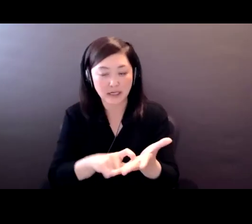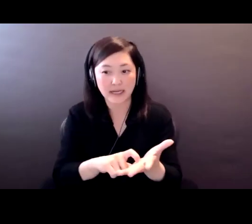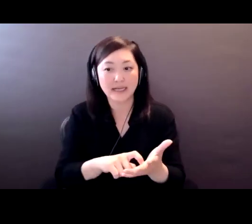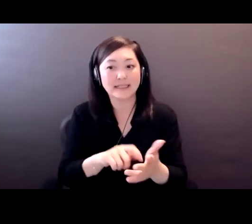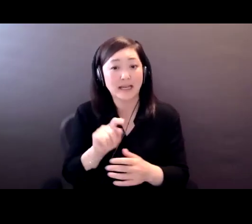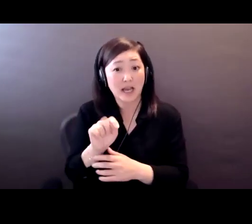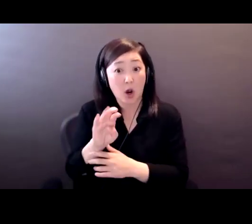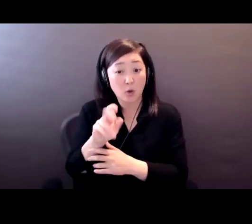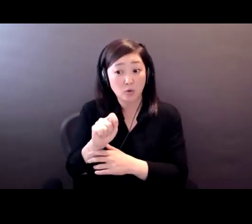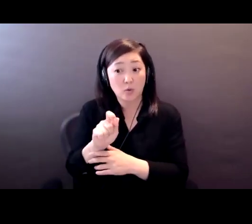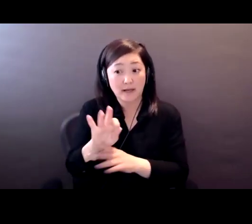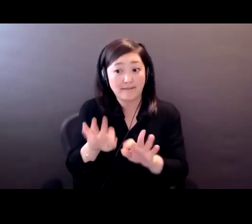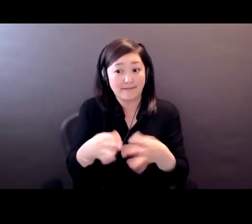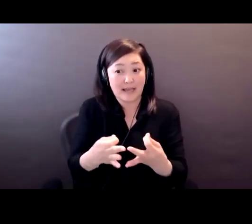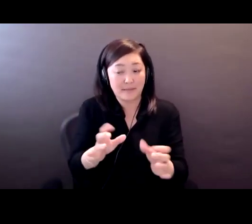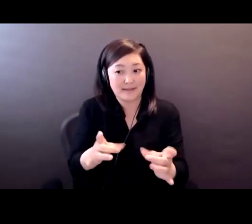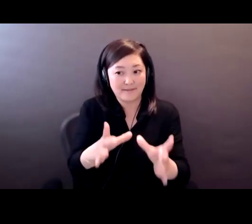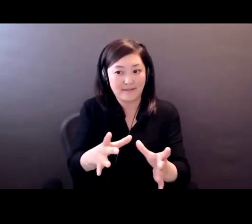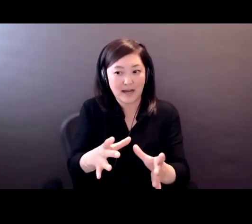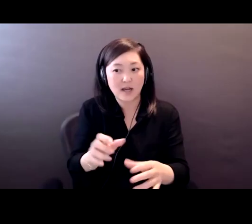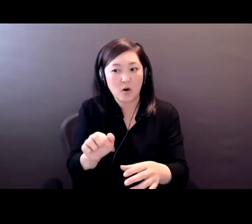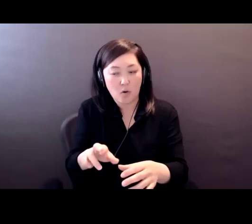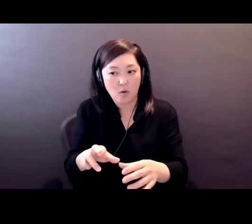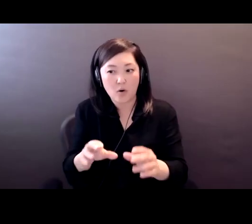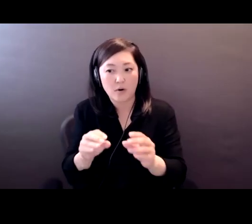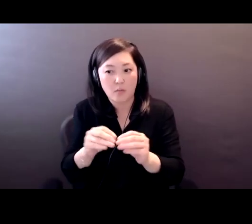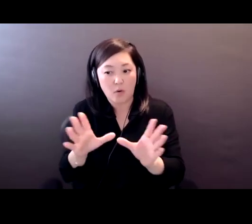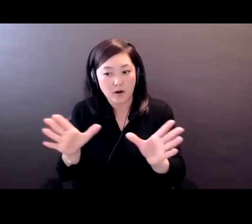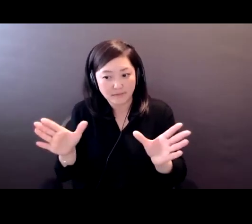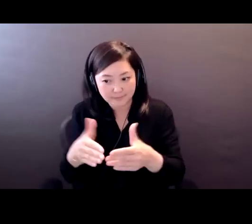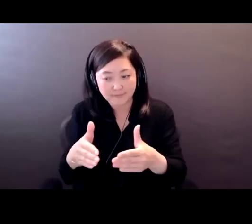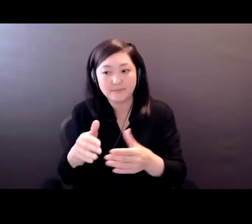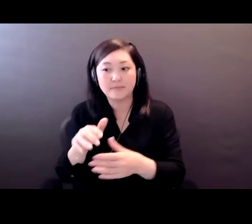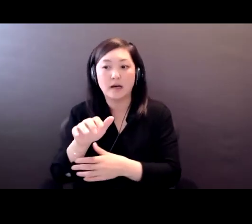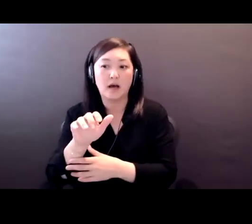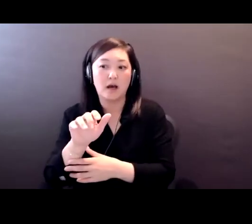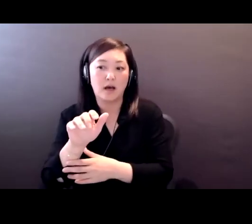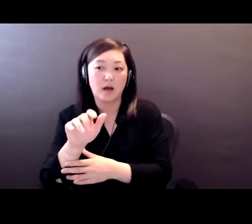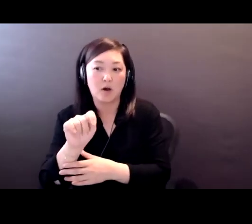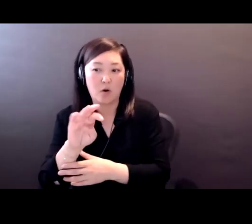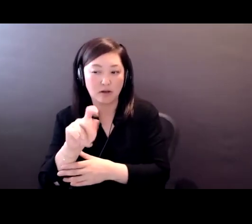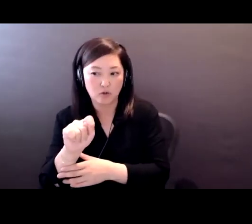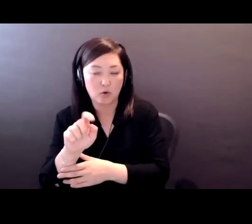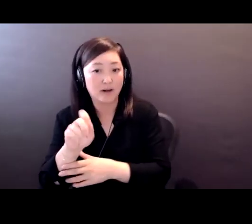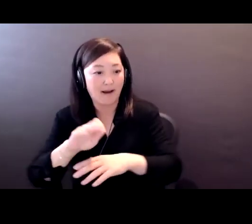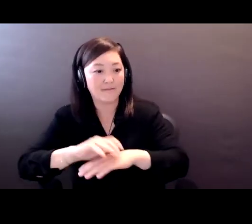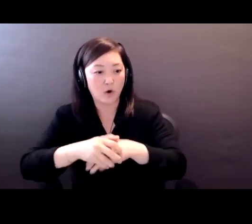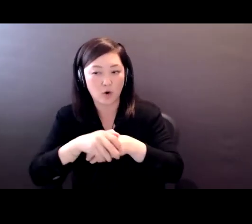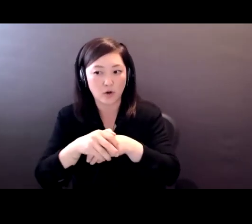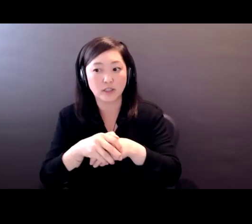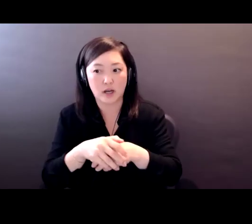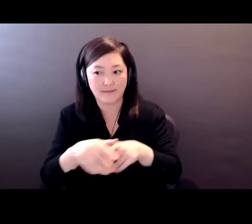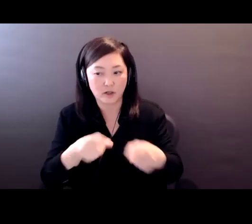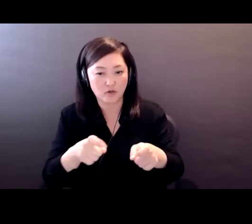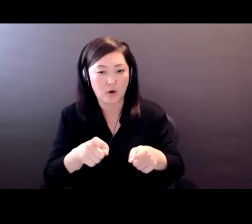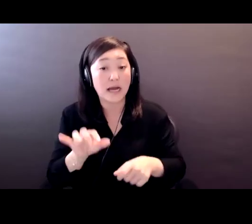of coercive control in family law proceedings. Now, it will be interesting to see how this decision may later